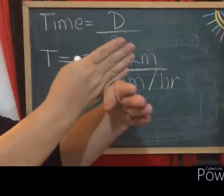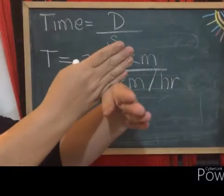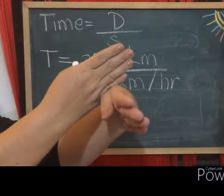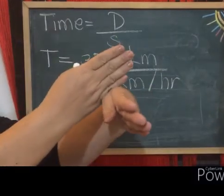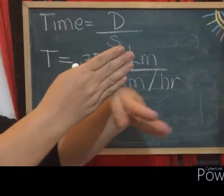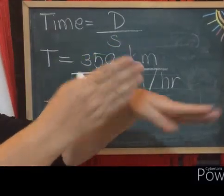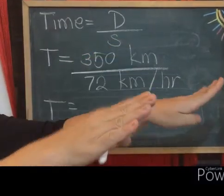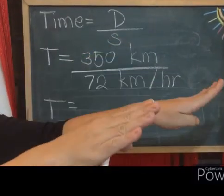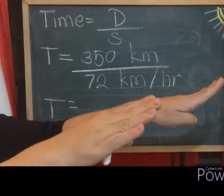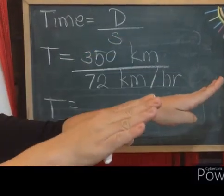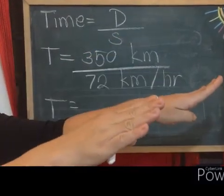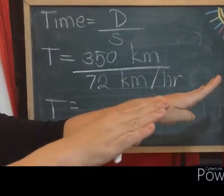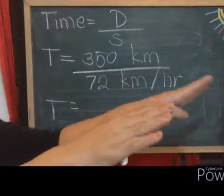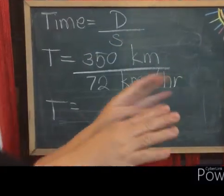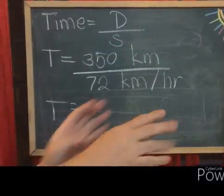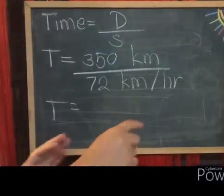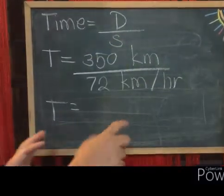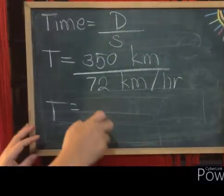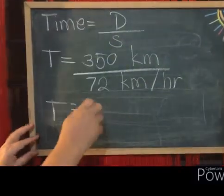If we divide this,